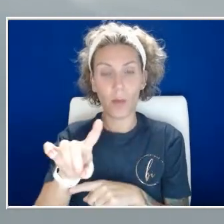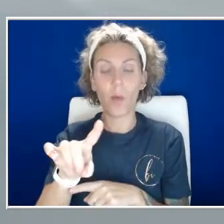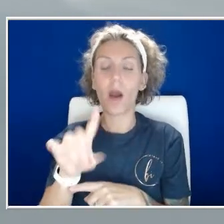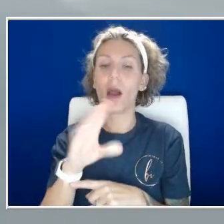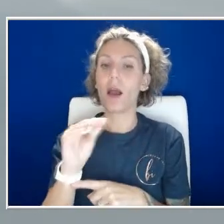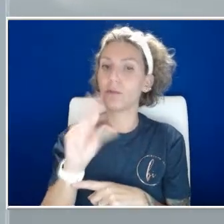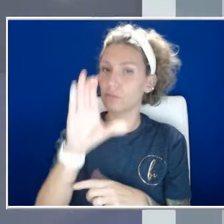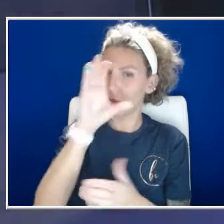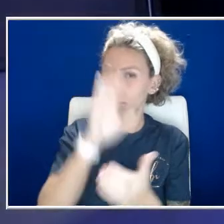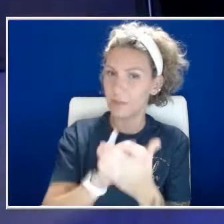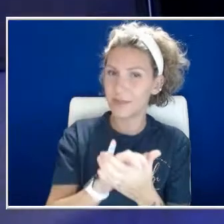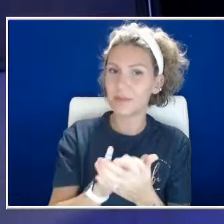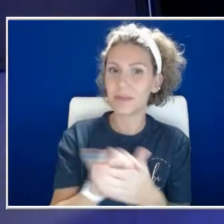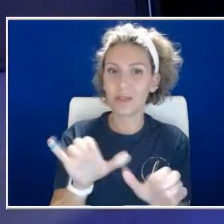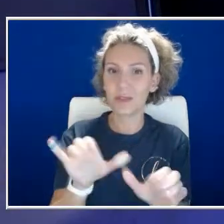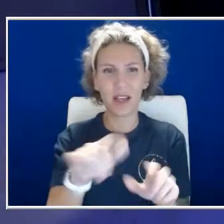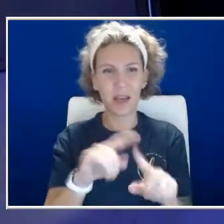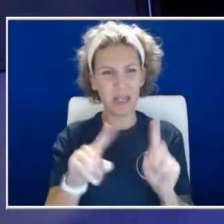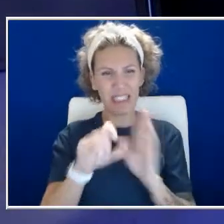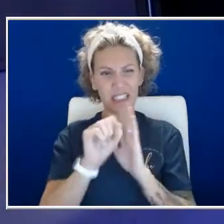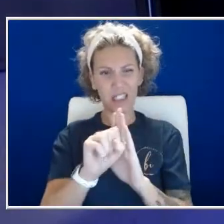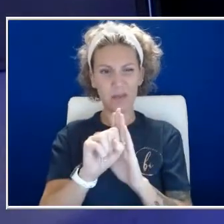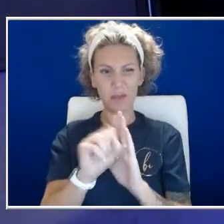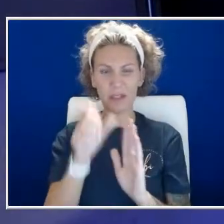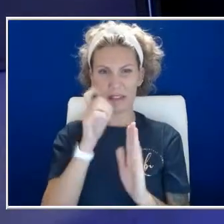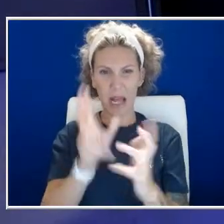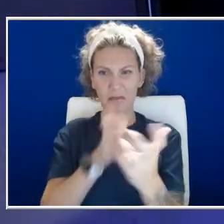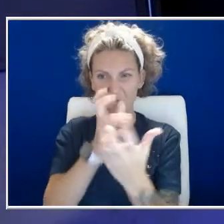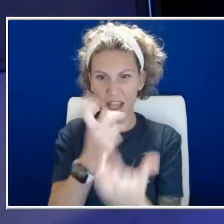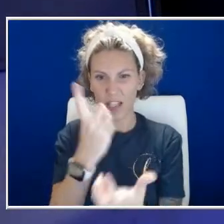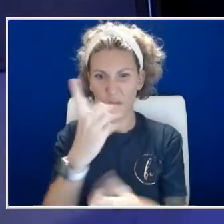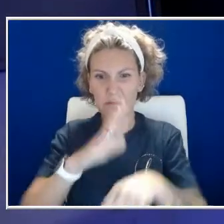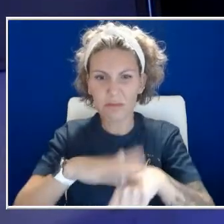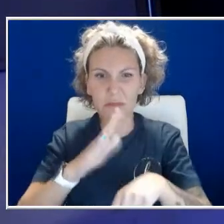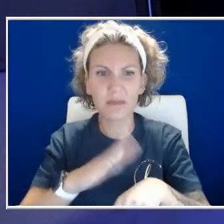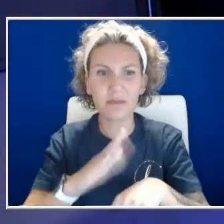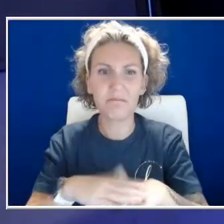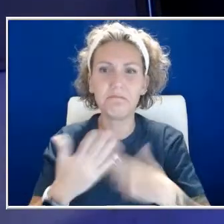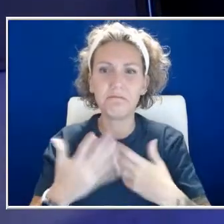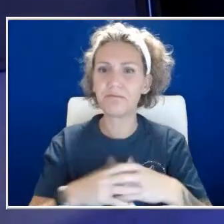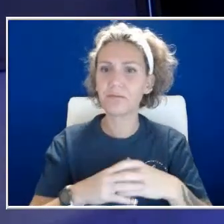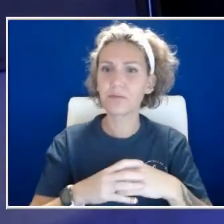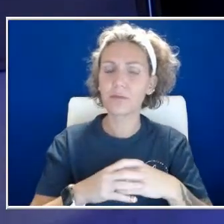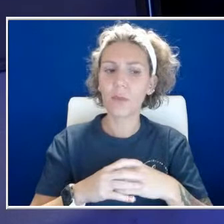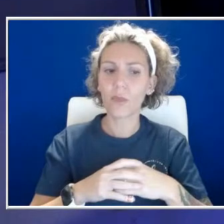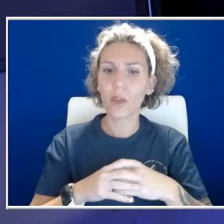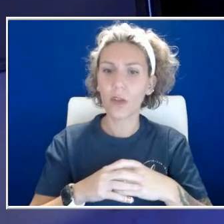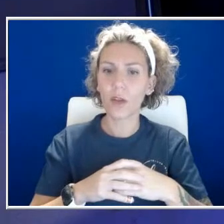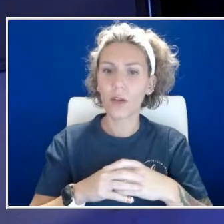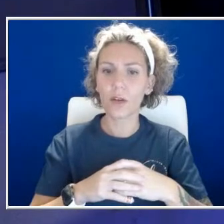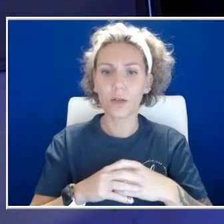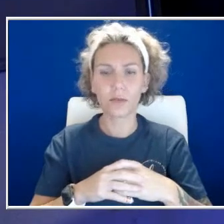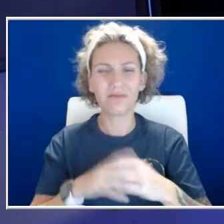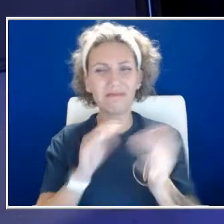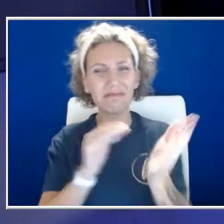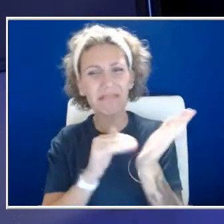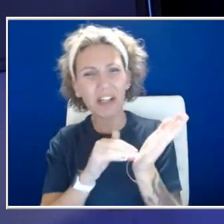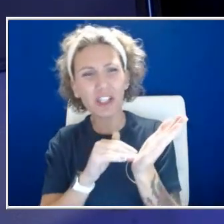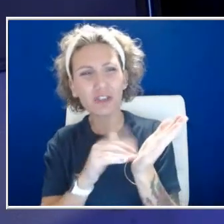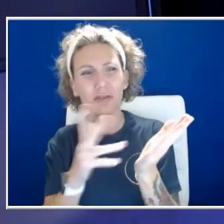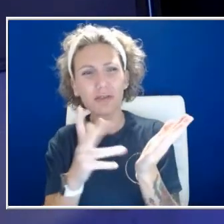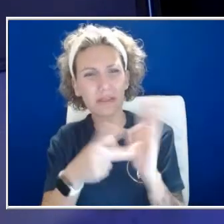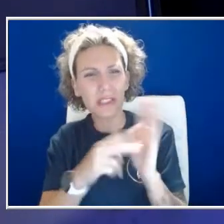symptoms didn't necessarily match one of those warning signs. Dr. Ebersol, I want to ask you, does that mean that there's other